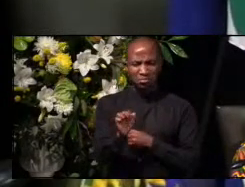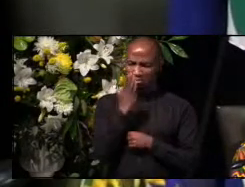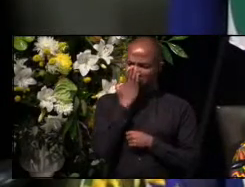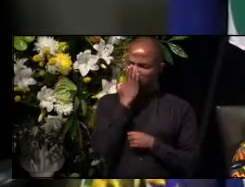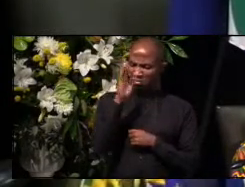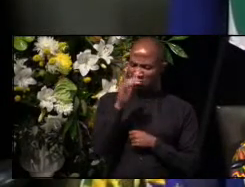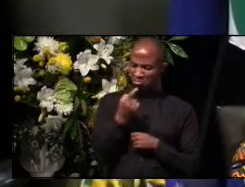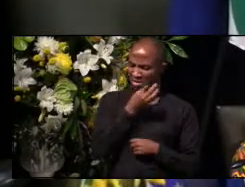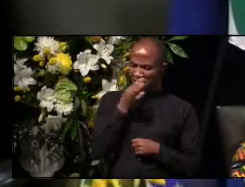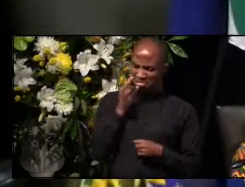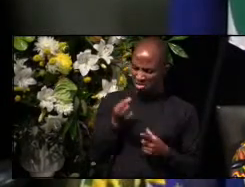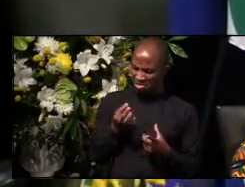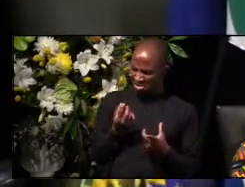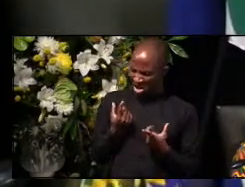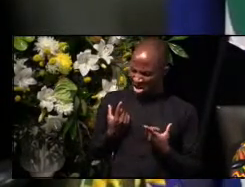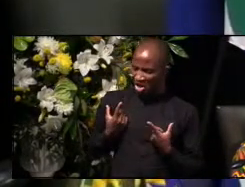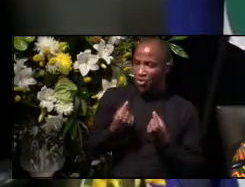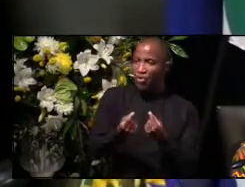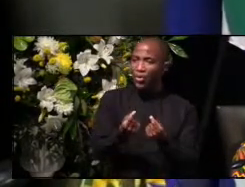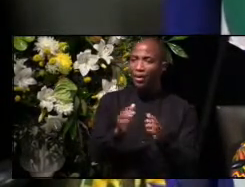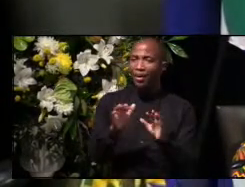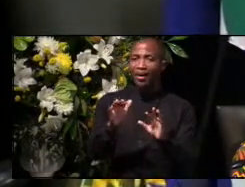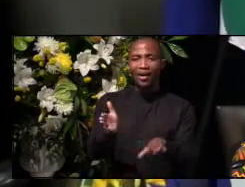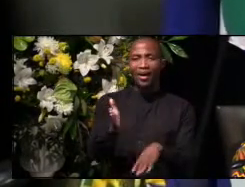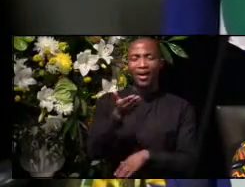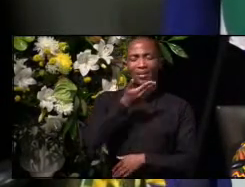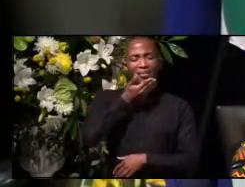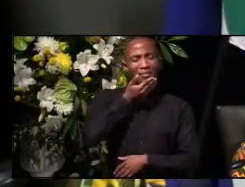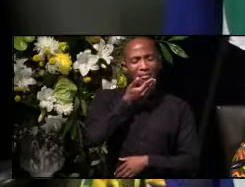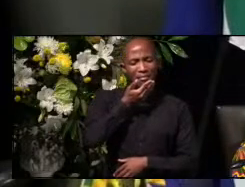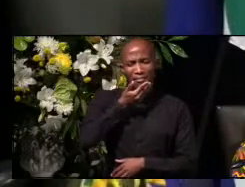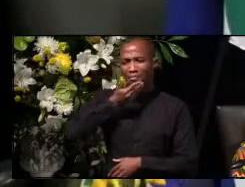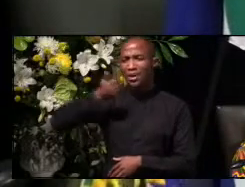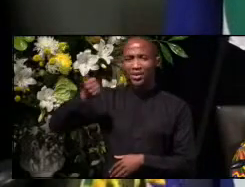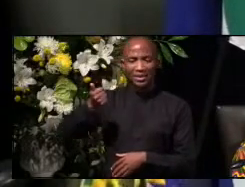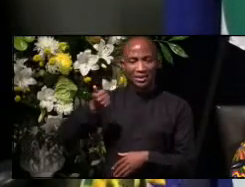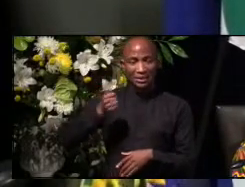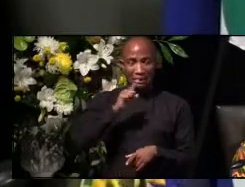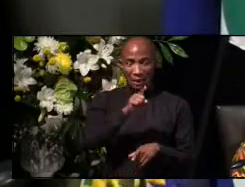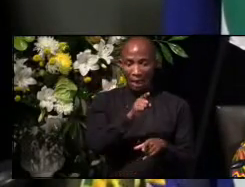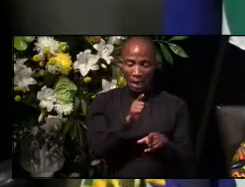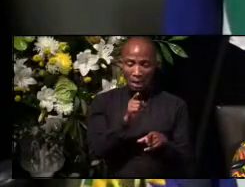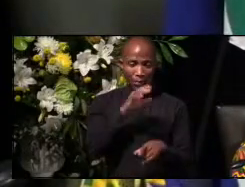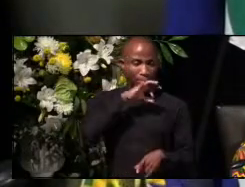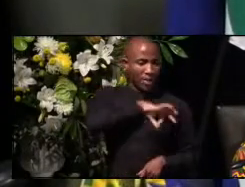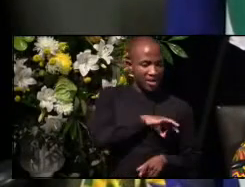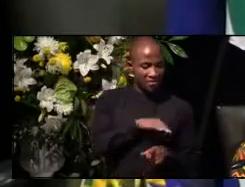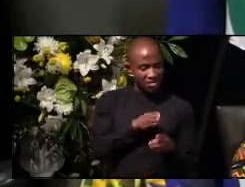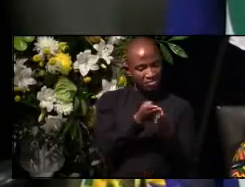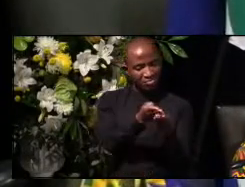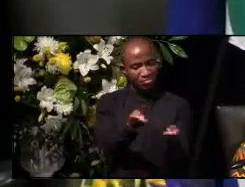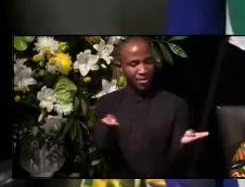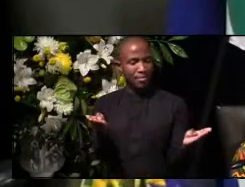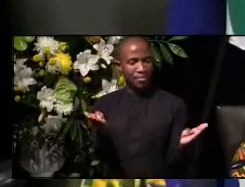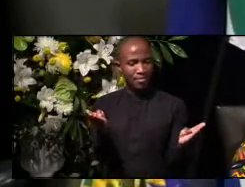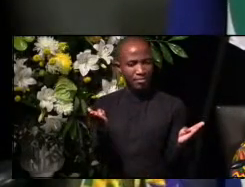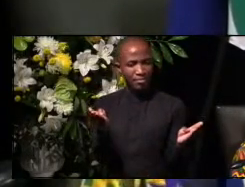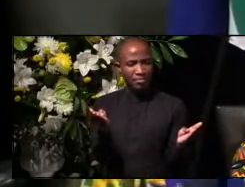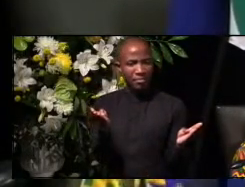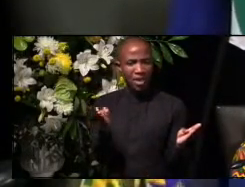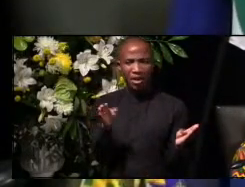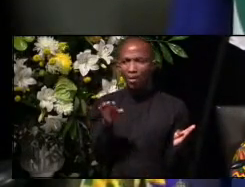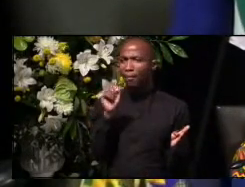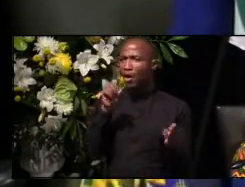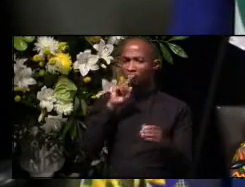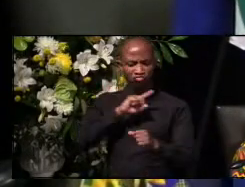I'm going to do it for the best interest of those for whom it is supposed to be done not whether I have followed it